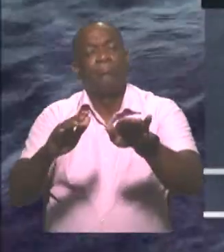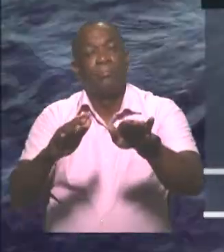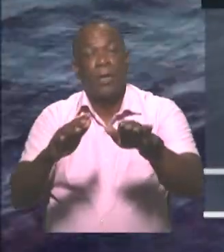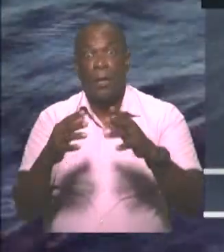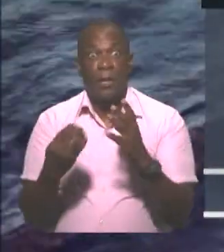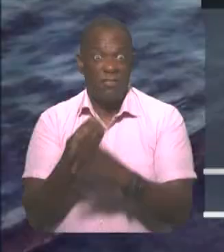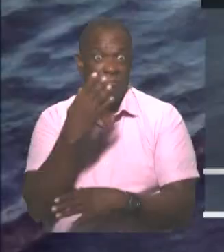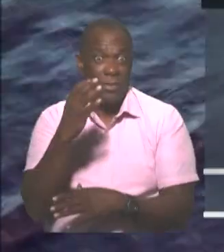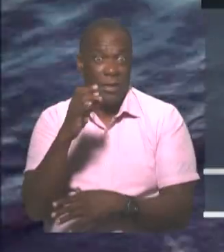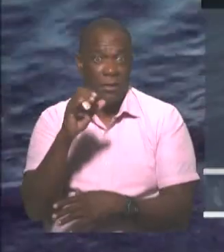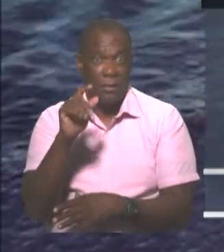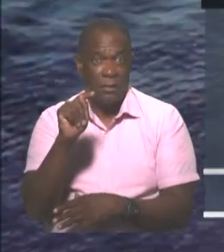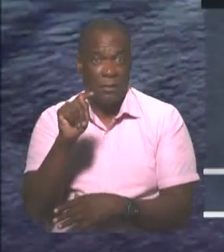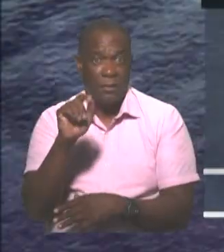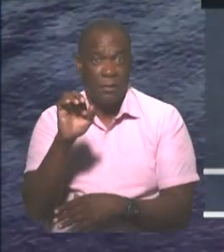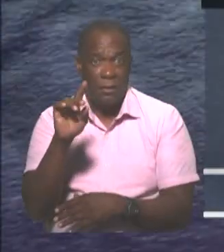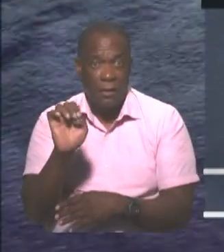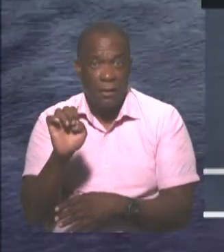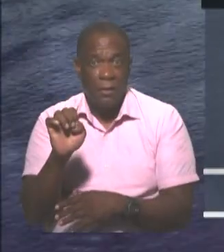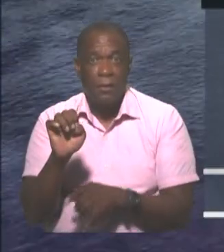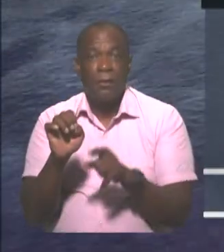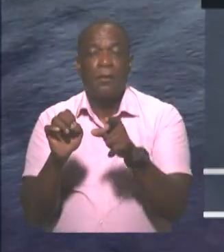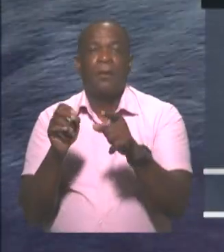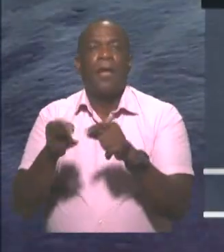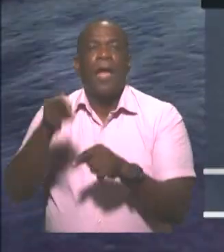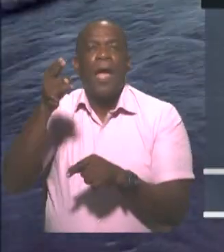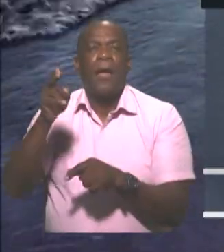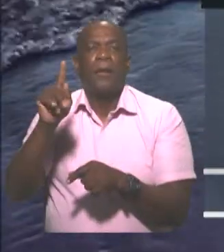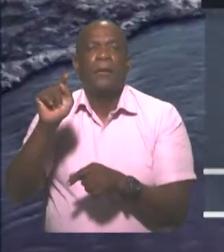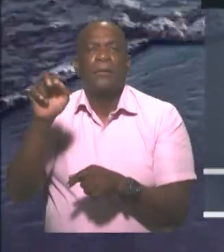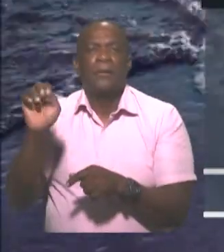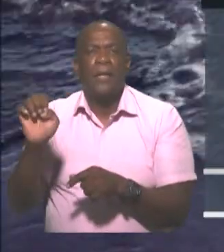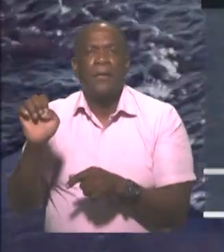tides, of course, here is a look at your high tide and low tide times for